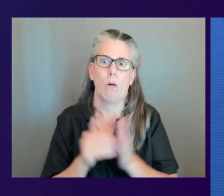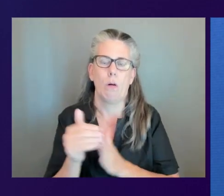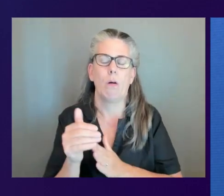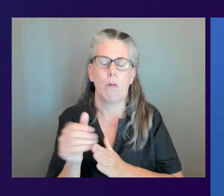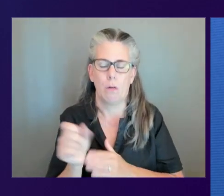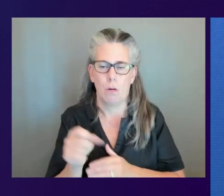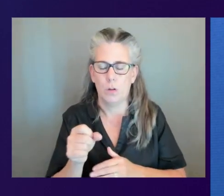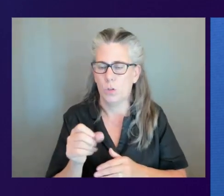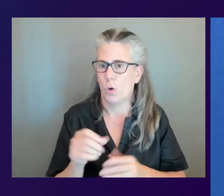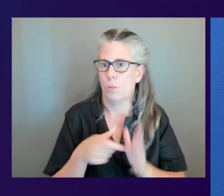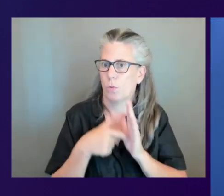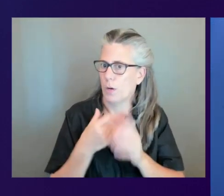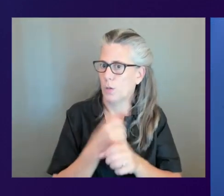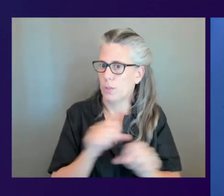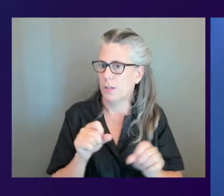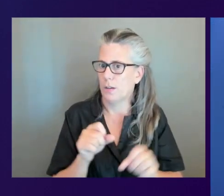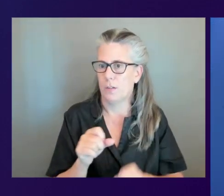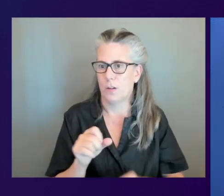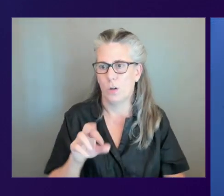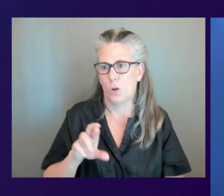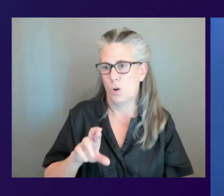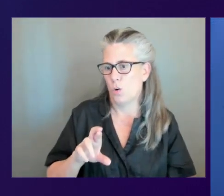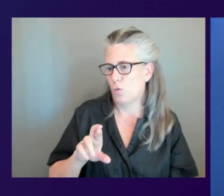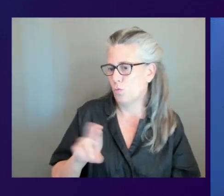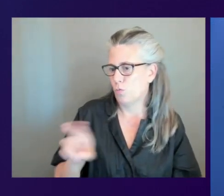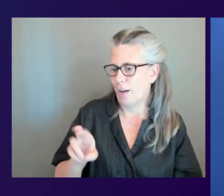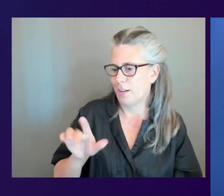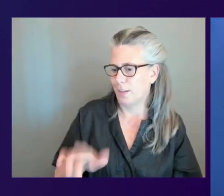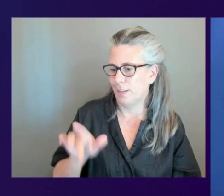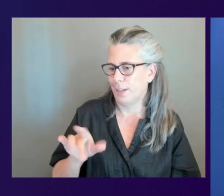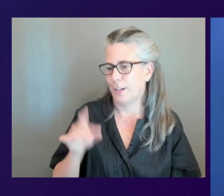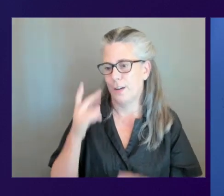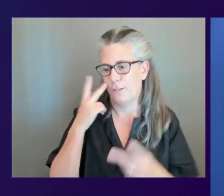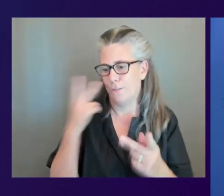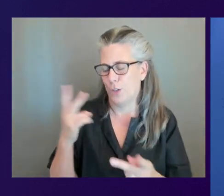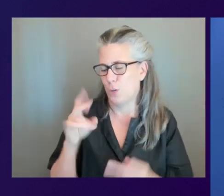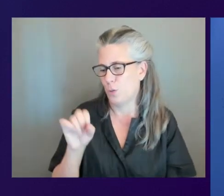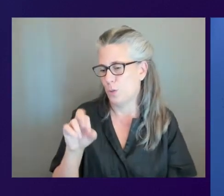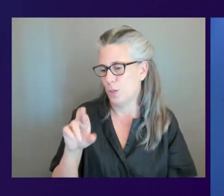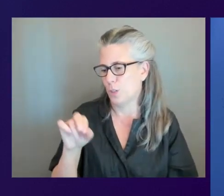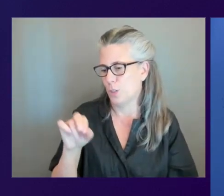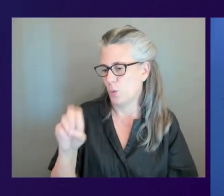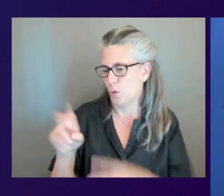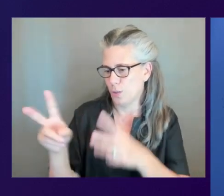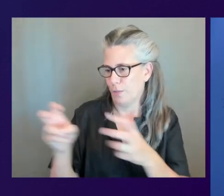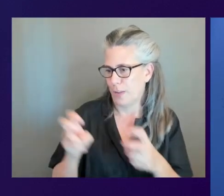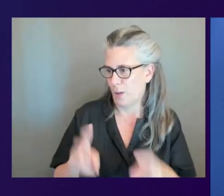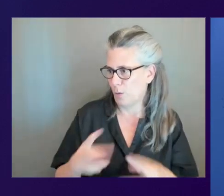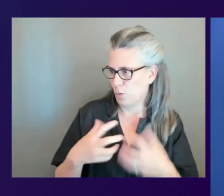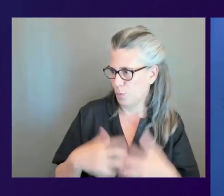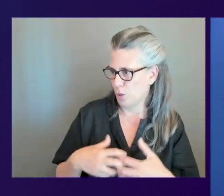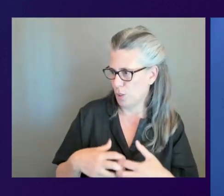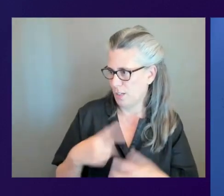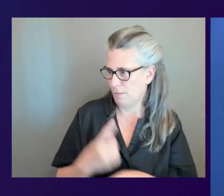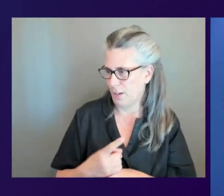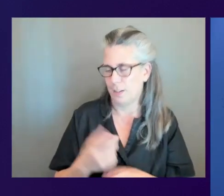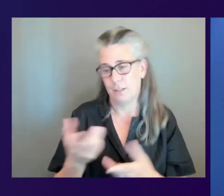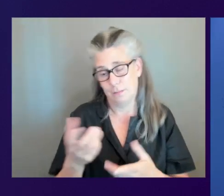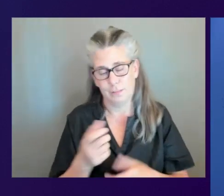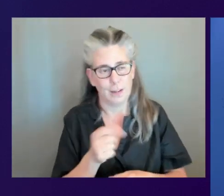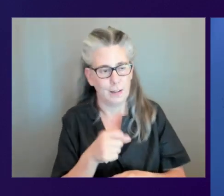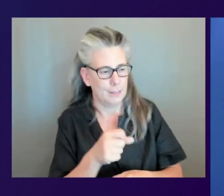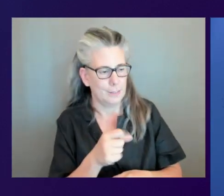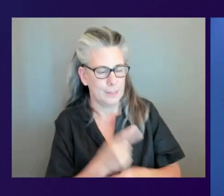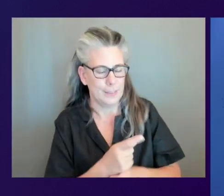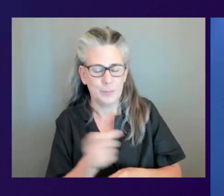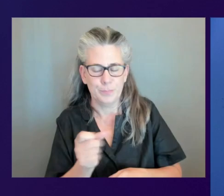just right-click, view source, and try to get something. Exactly. Yeah. Download your machine. Yeah. So that's what WorkSpaces Web is squarely focused on. All right,